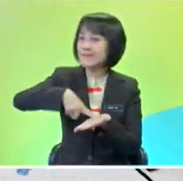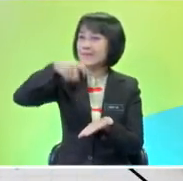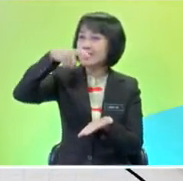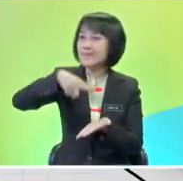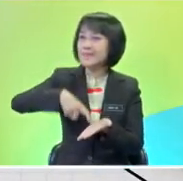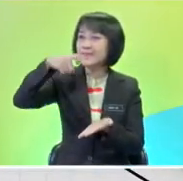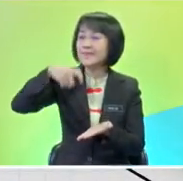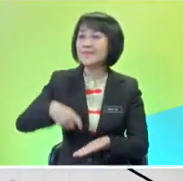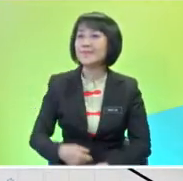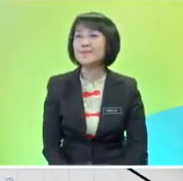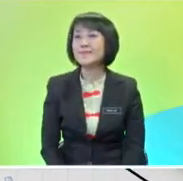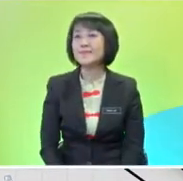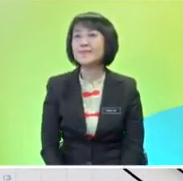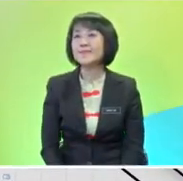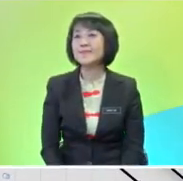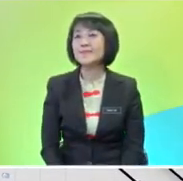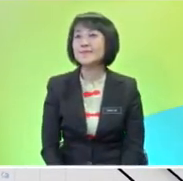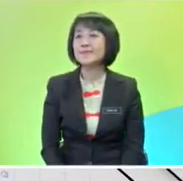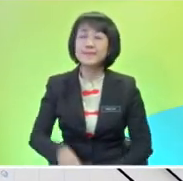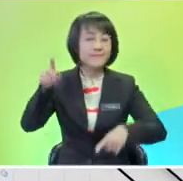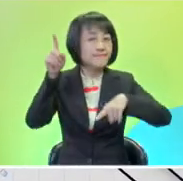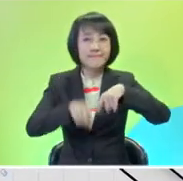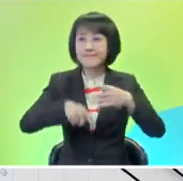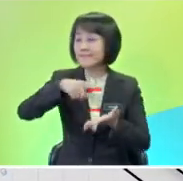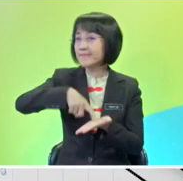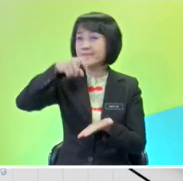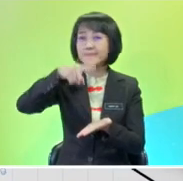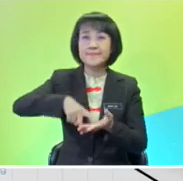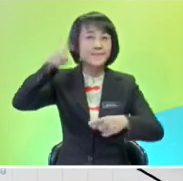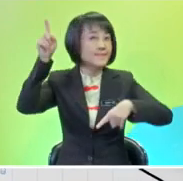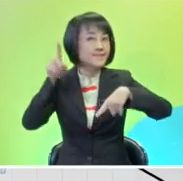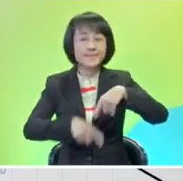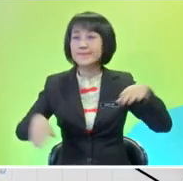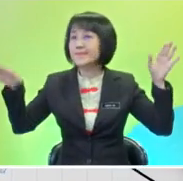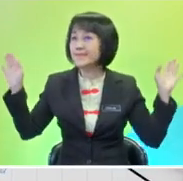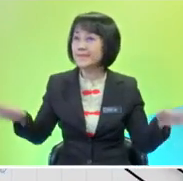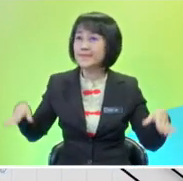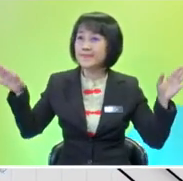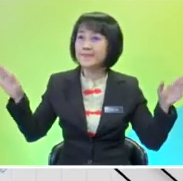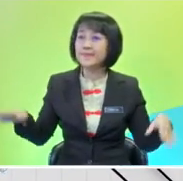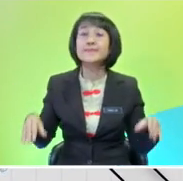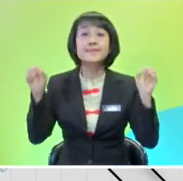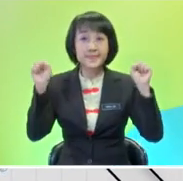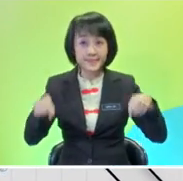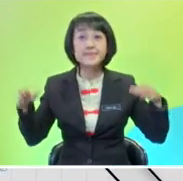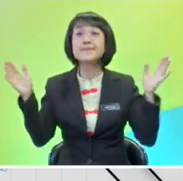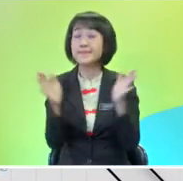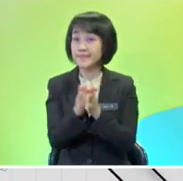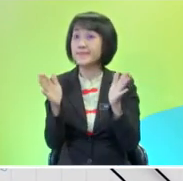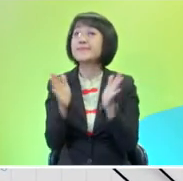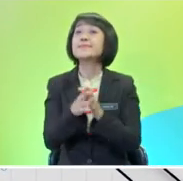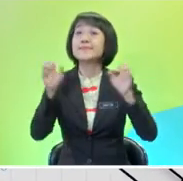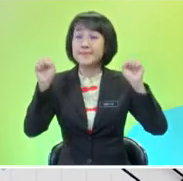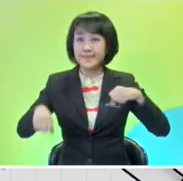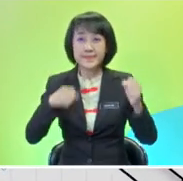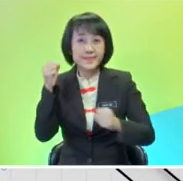So, Mr. Bot can't hop, he can't fly, he can clap, and he can